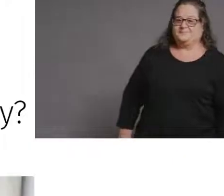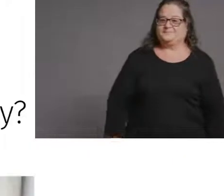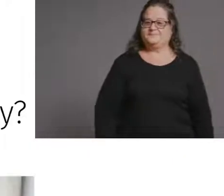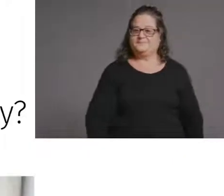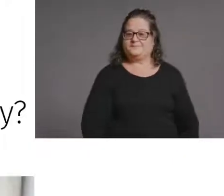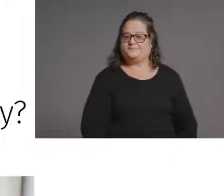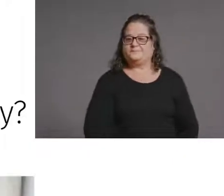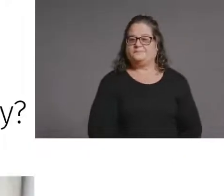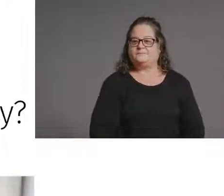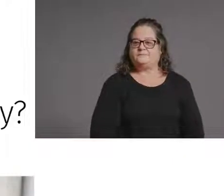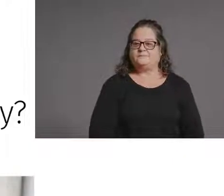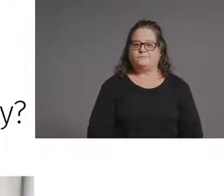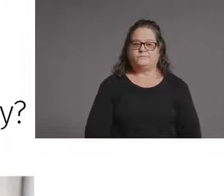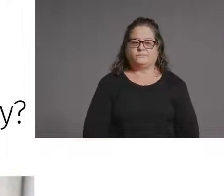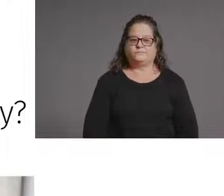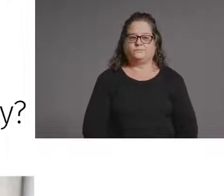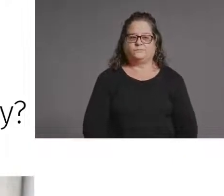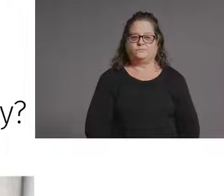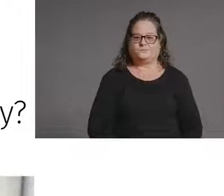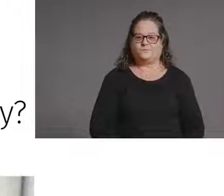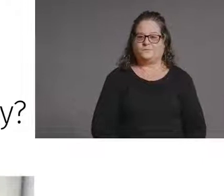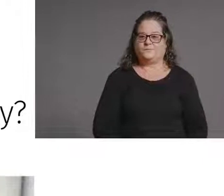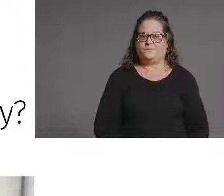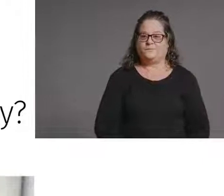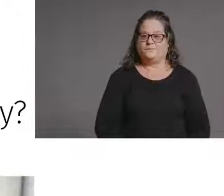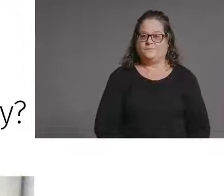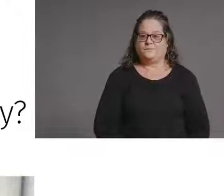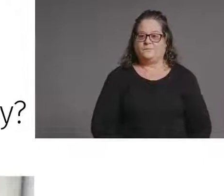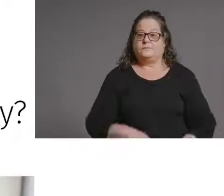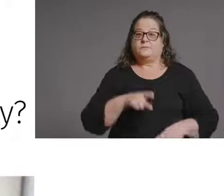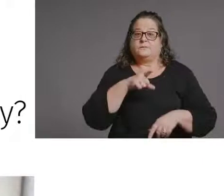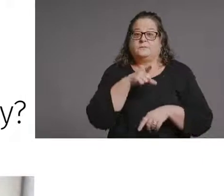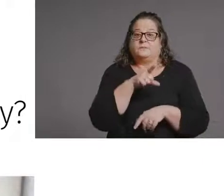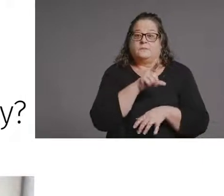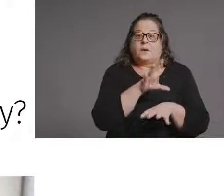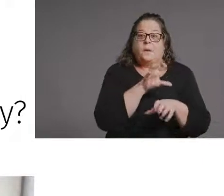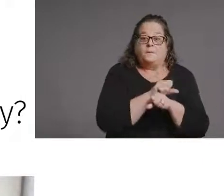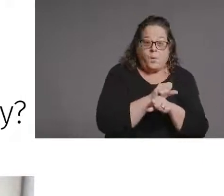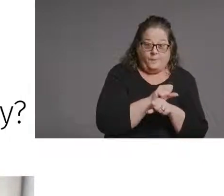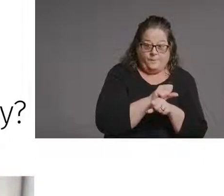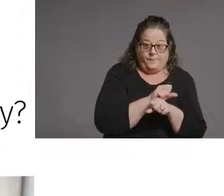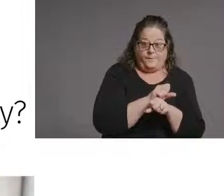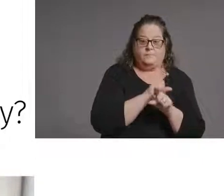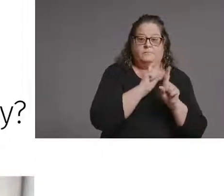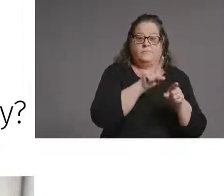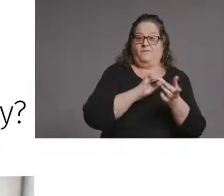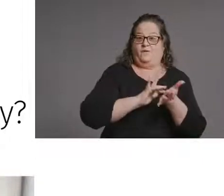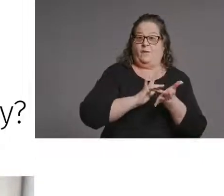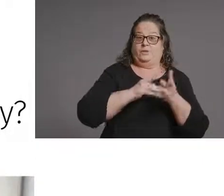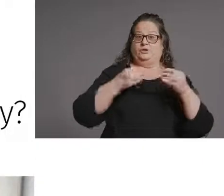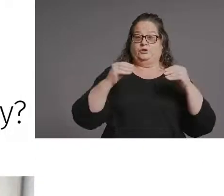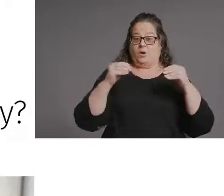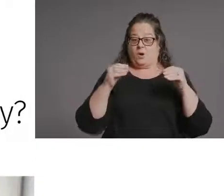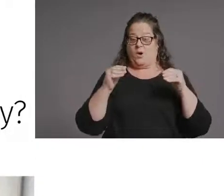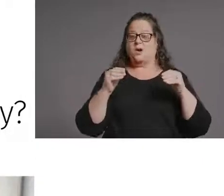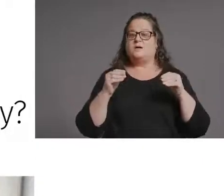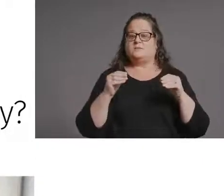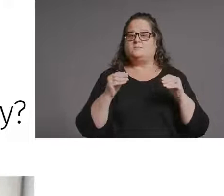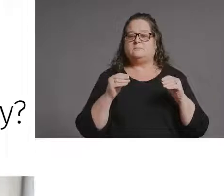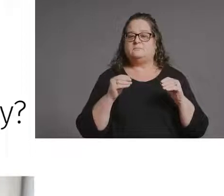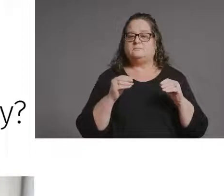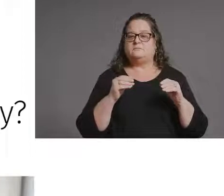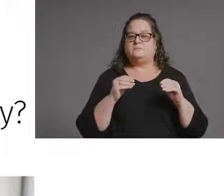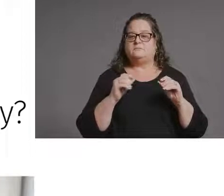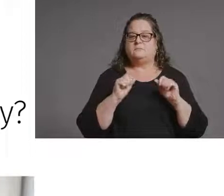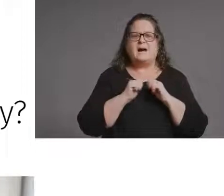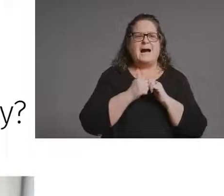p.m. If you'd like to make an appointment at a pharmacy, you can find a pharmacy location by going